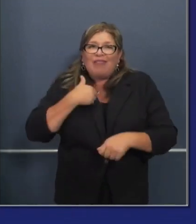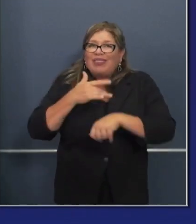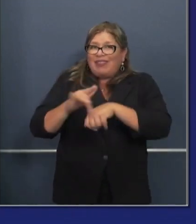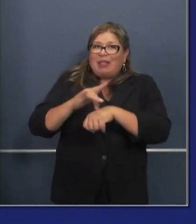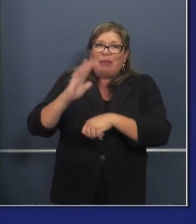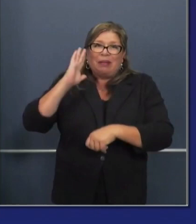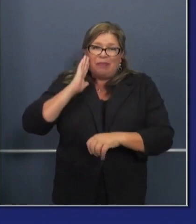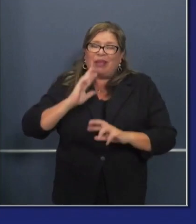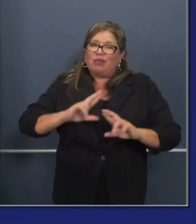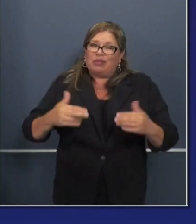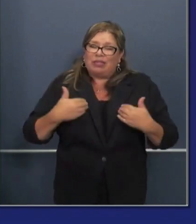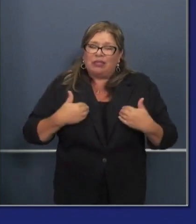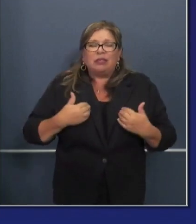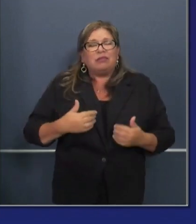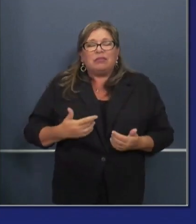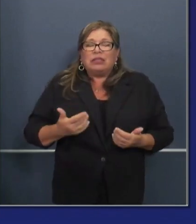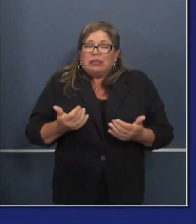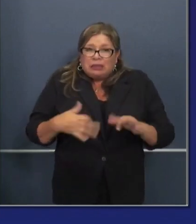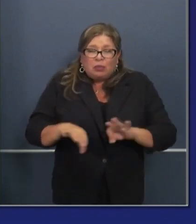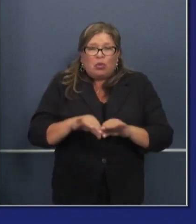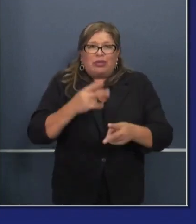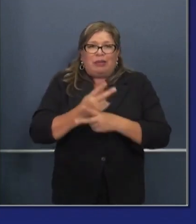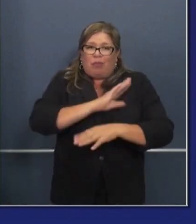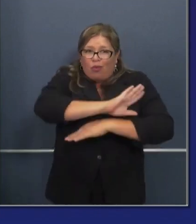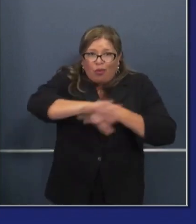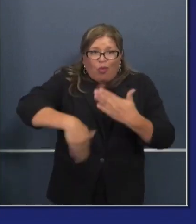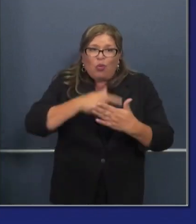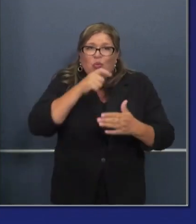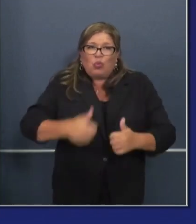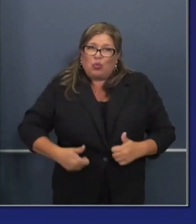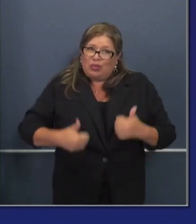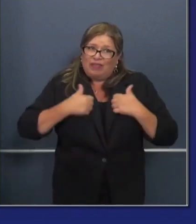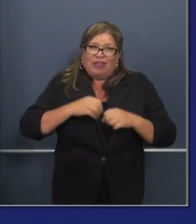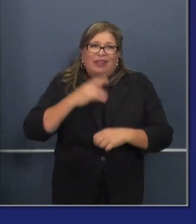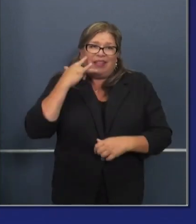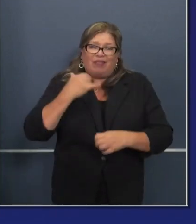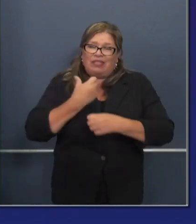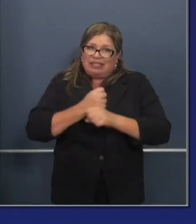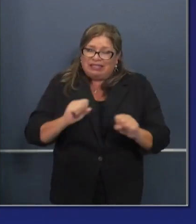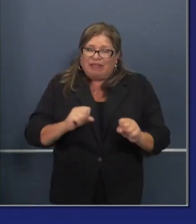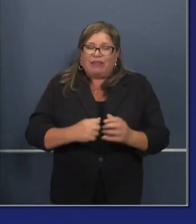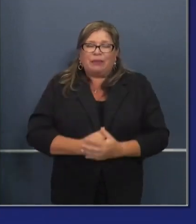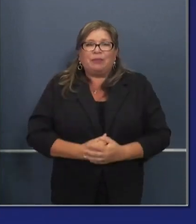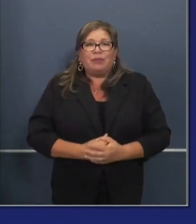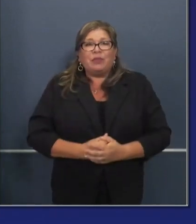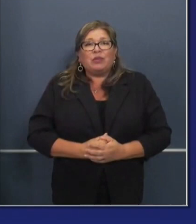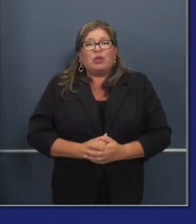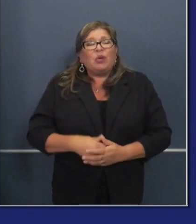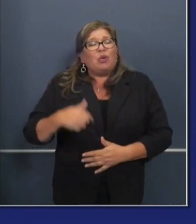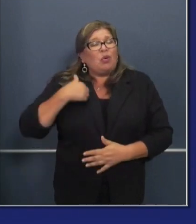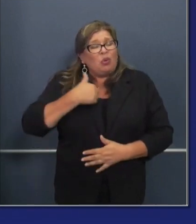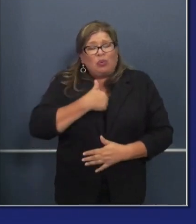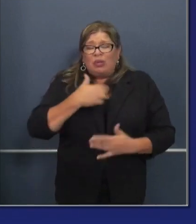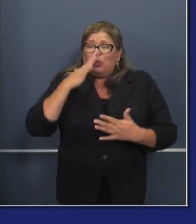will continue to update this list on a daily basis and share it with you every Monday so you can track